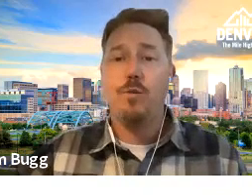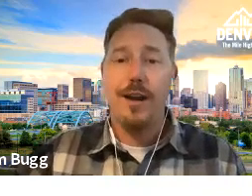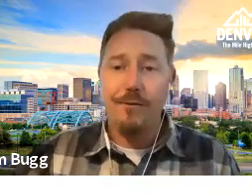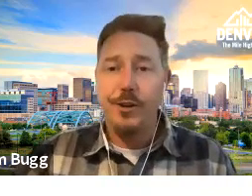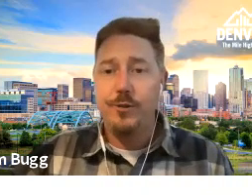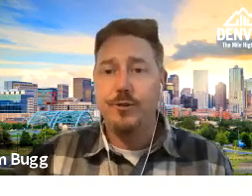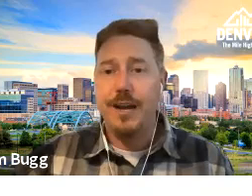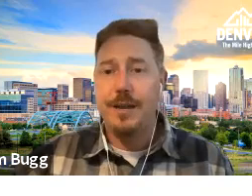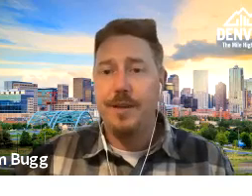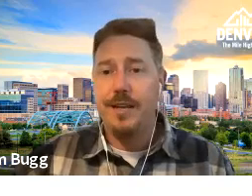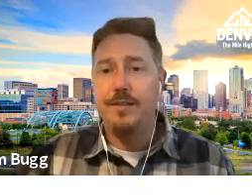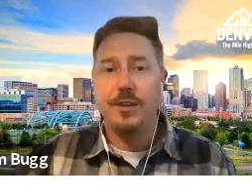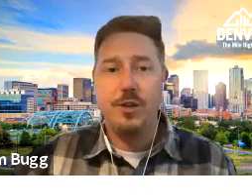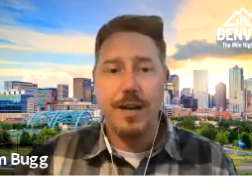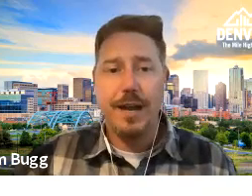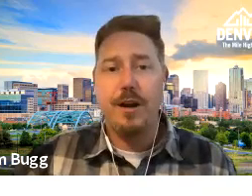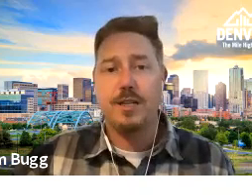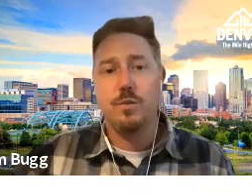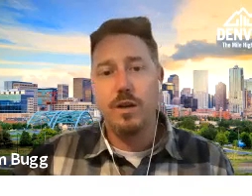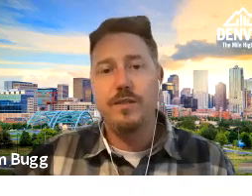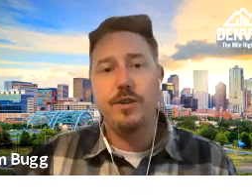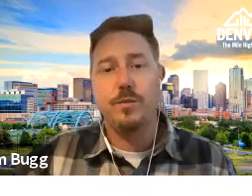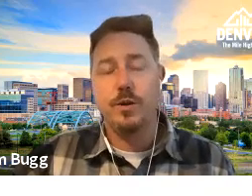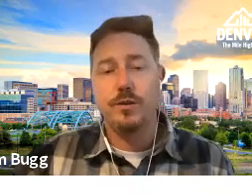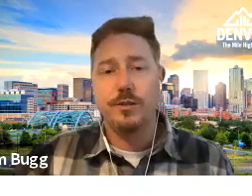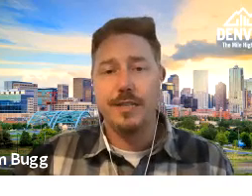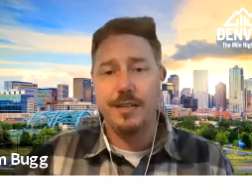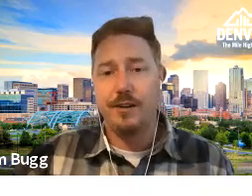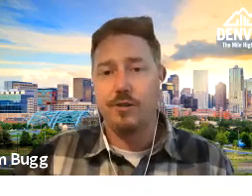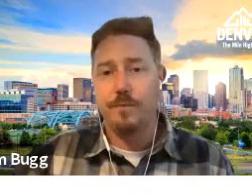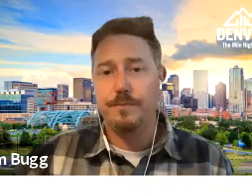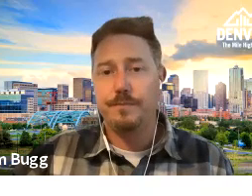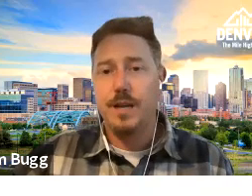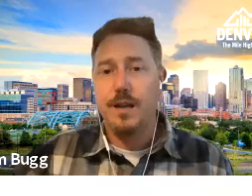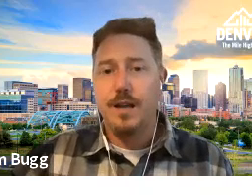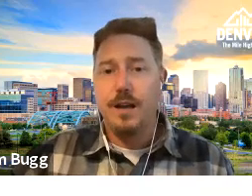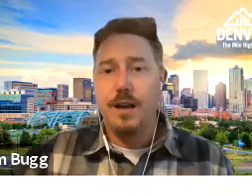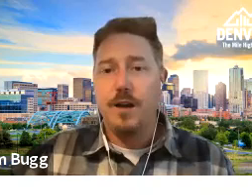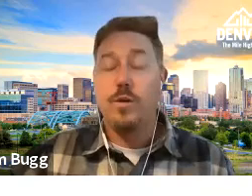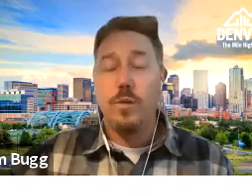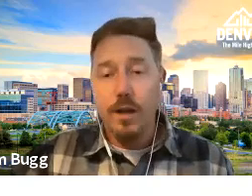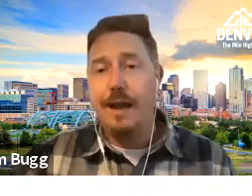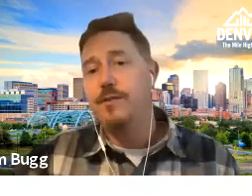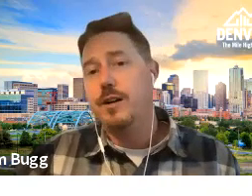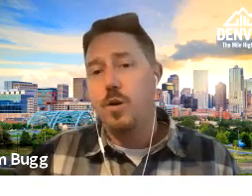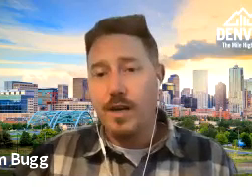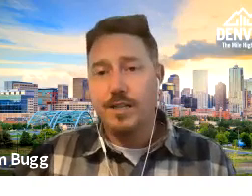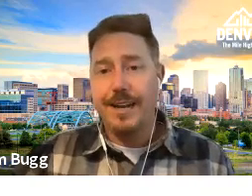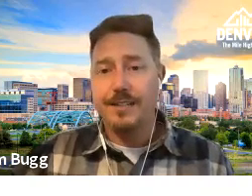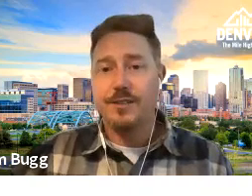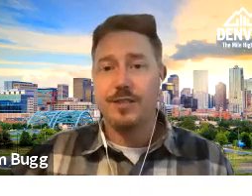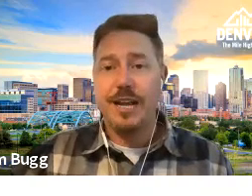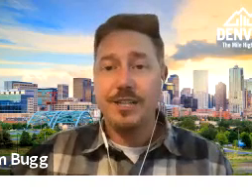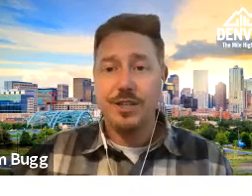mind, whatever you do type in the Q&A box will be viewable to the entire group. We will have a question